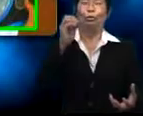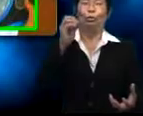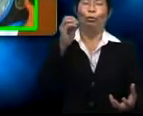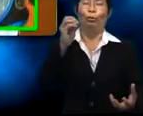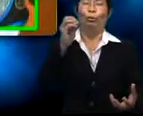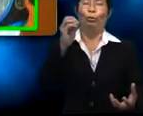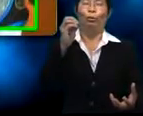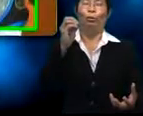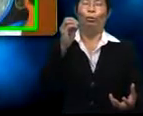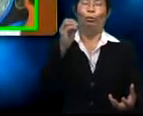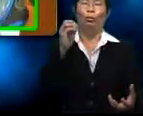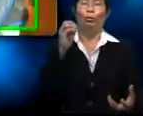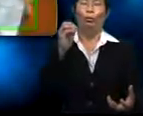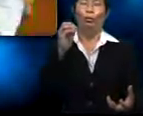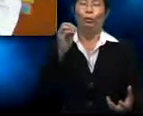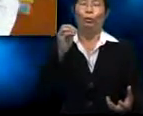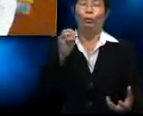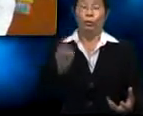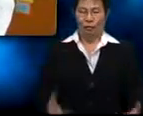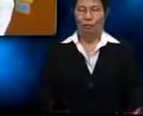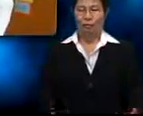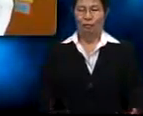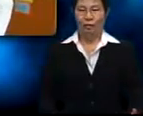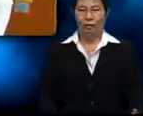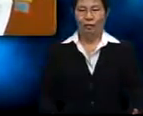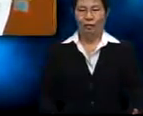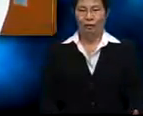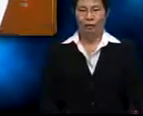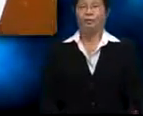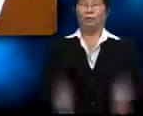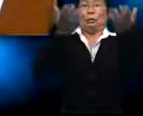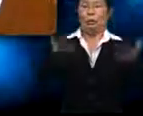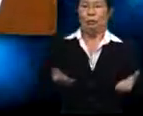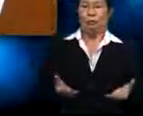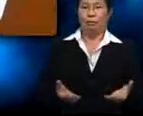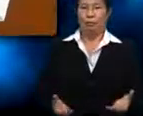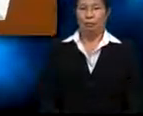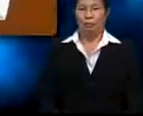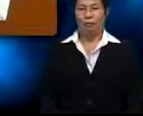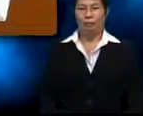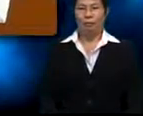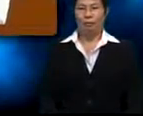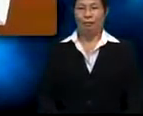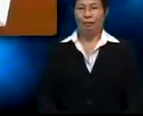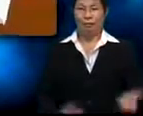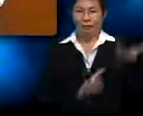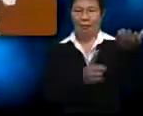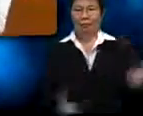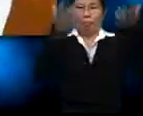went to 0, isn't it? Yes. Or I throw it up. Okay? The moment it leaves my hand, I throw it up.